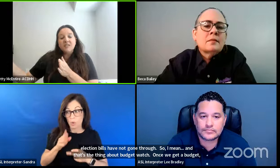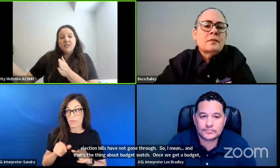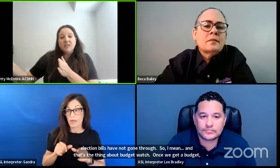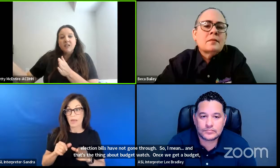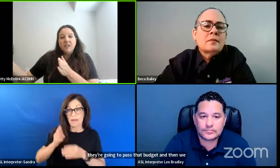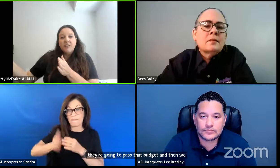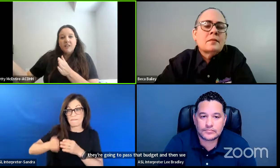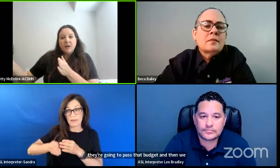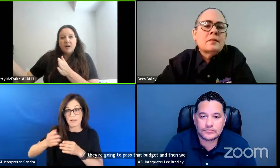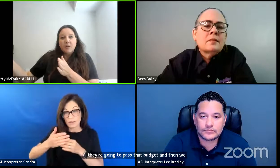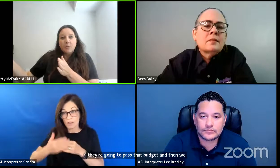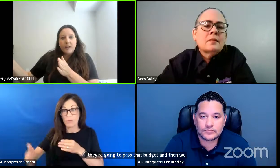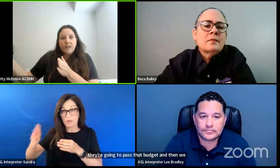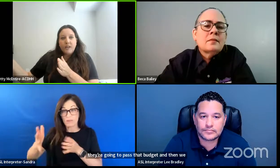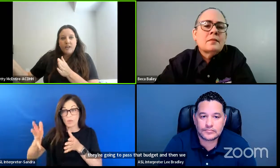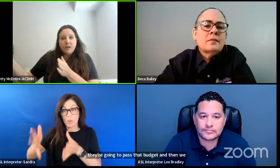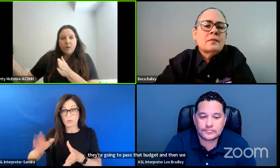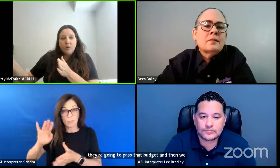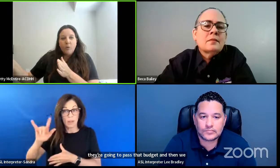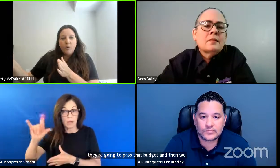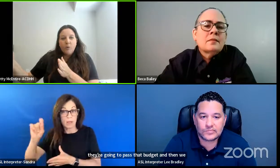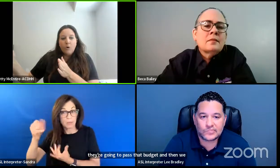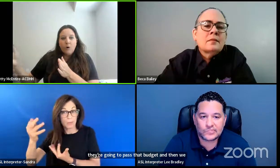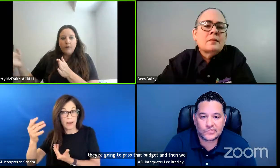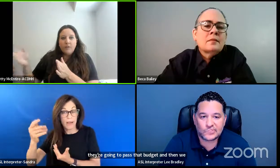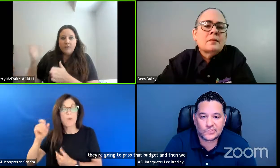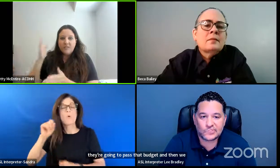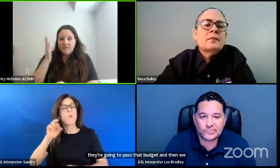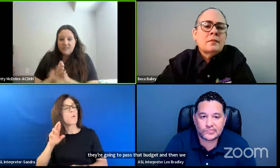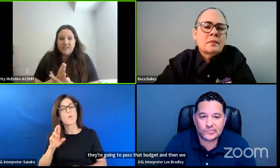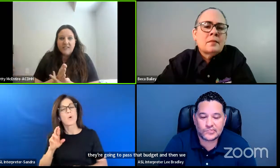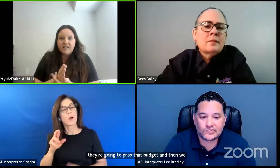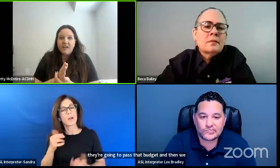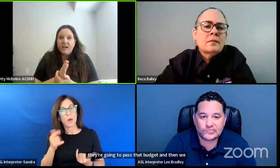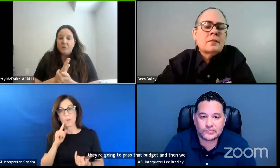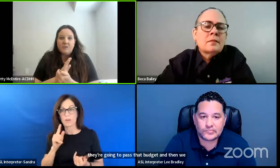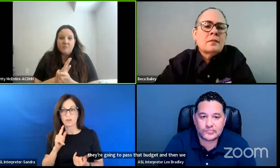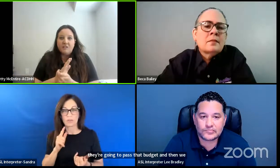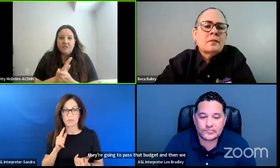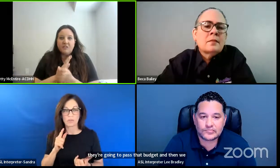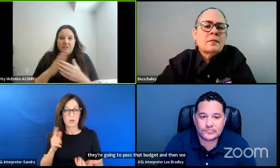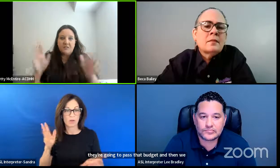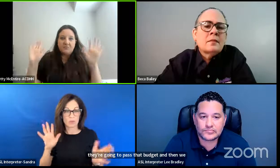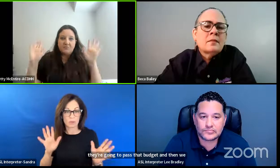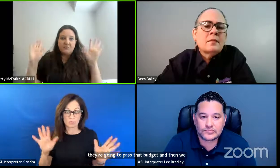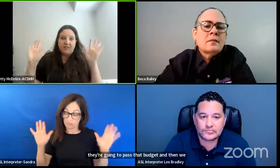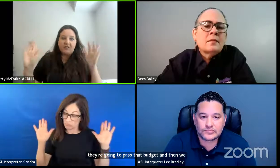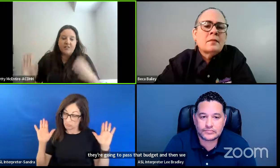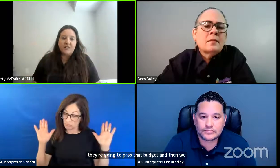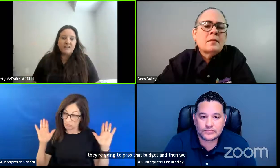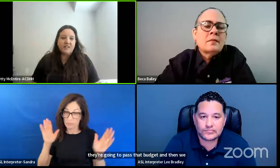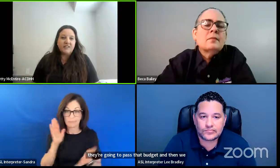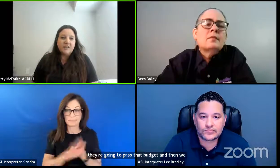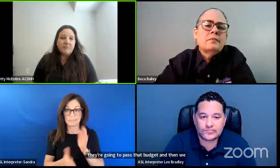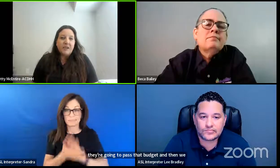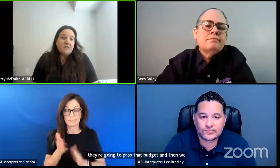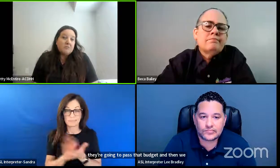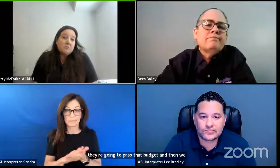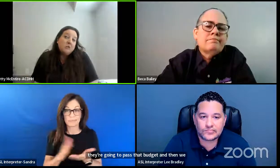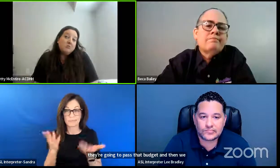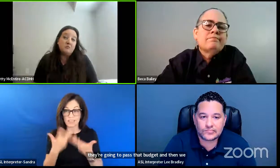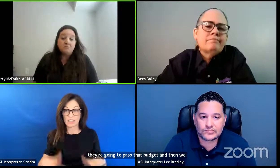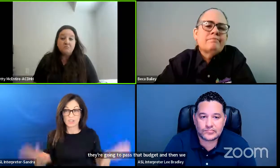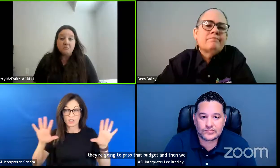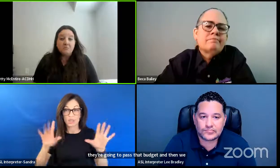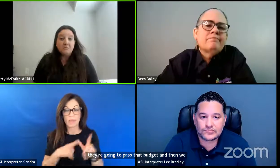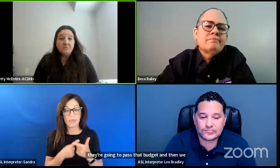bills that are waiting, or are they just going to sign die once budget and then everything else has to come back?